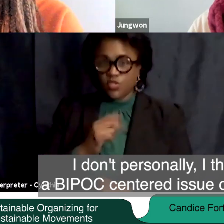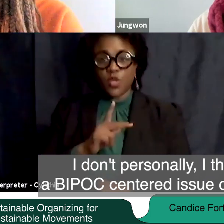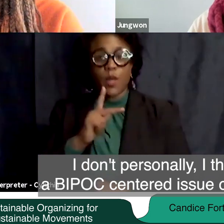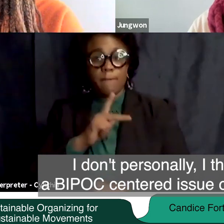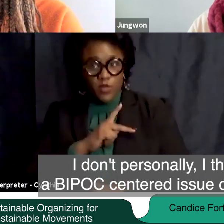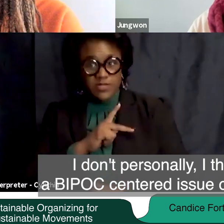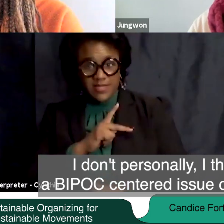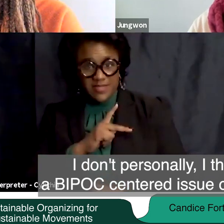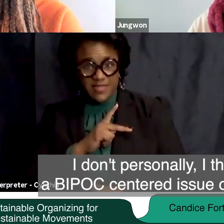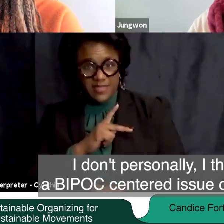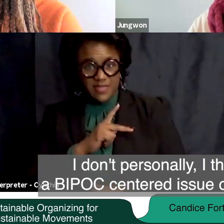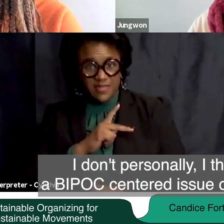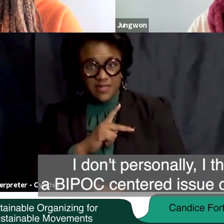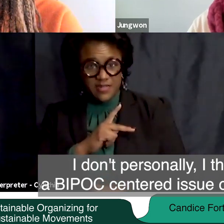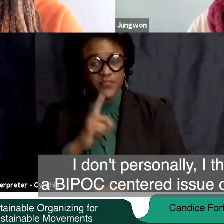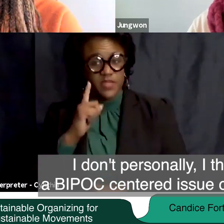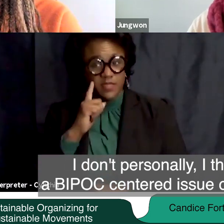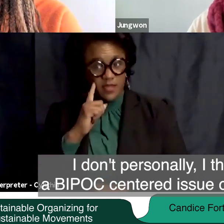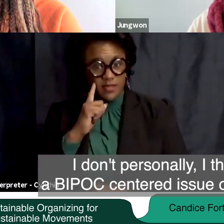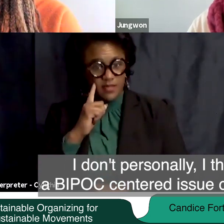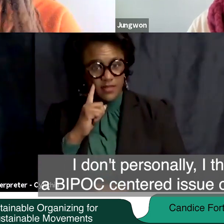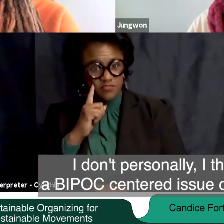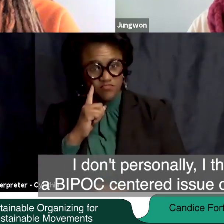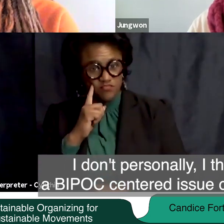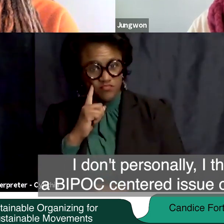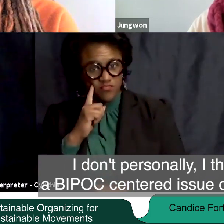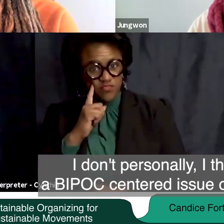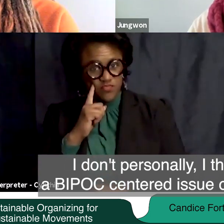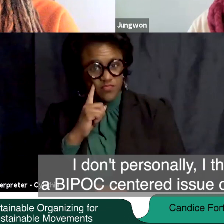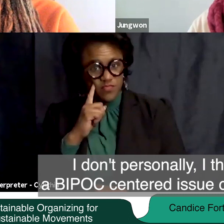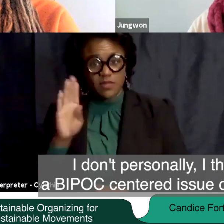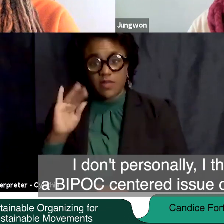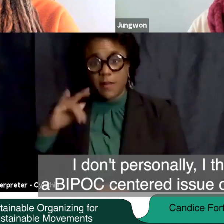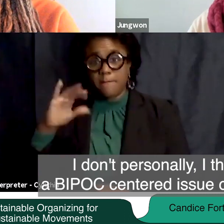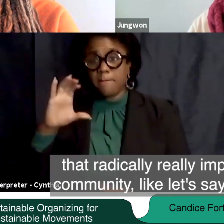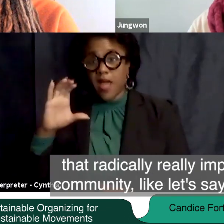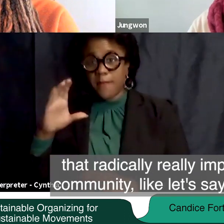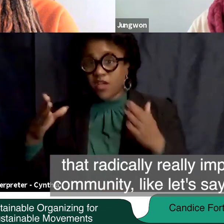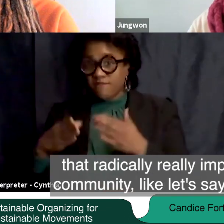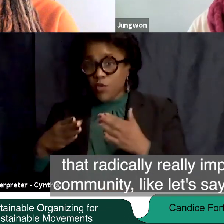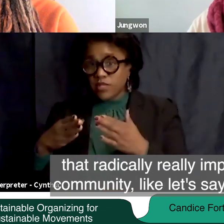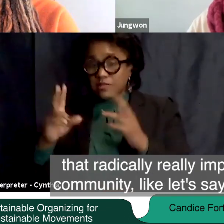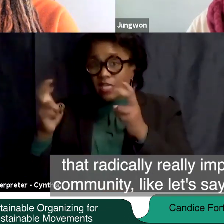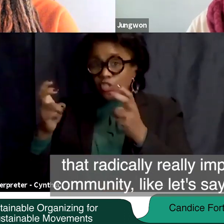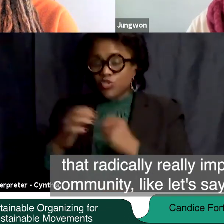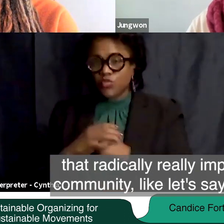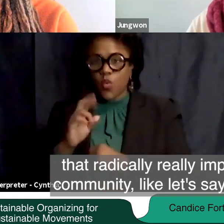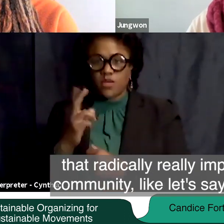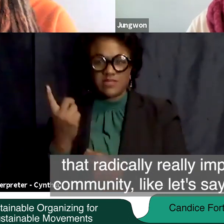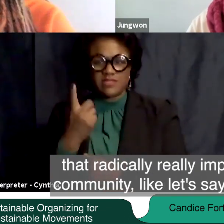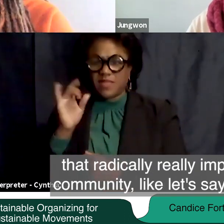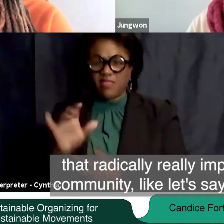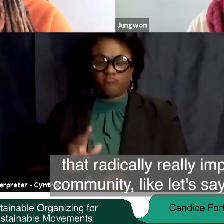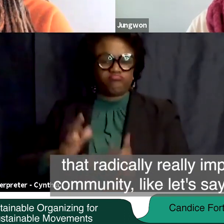personally think if it's a BIPOC-centered issue or something that radically